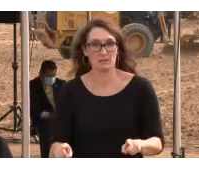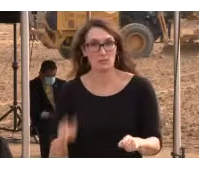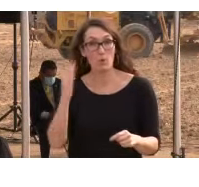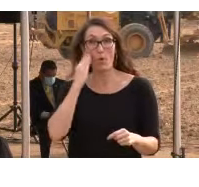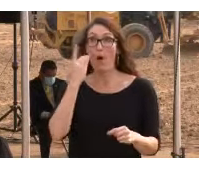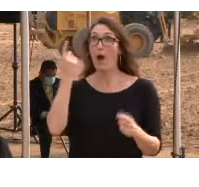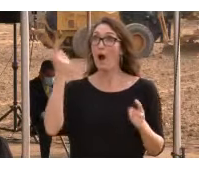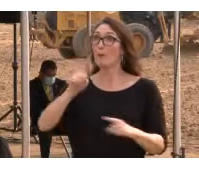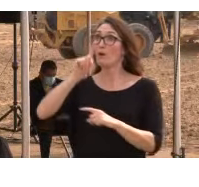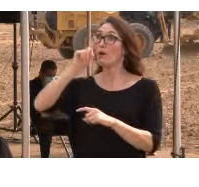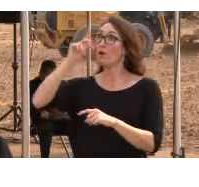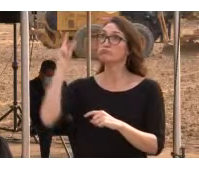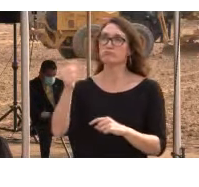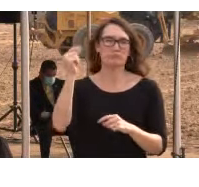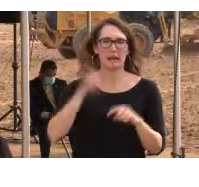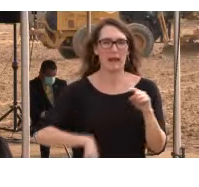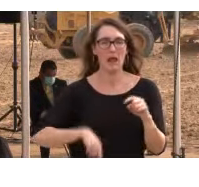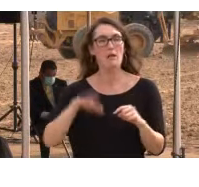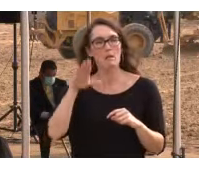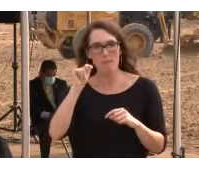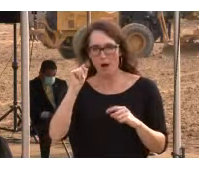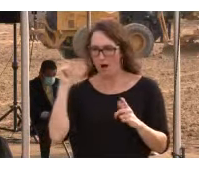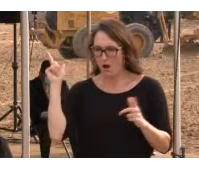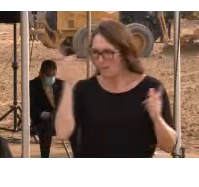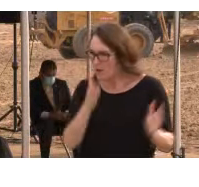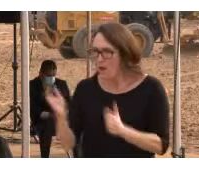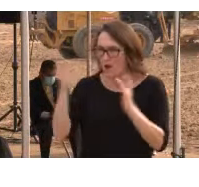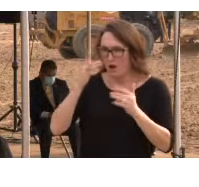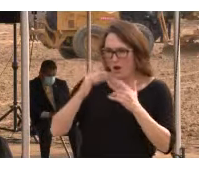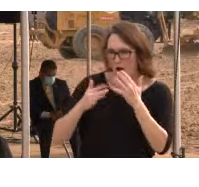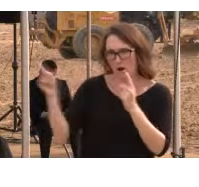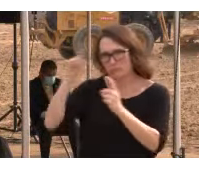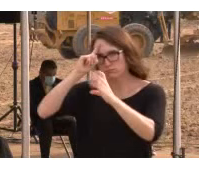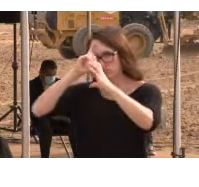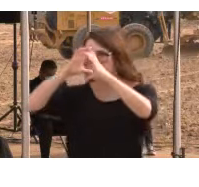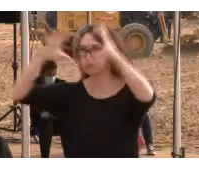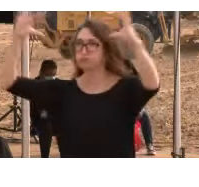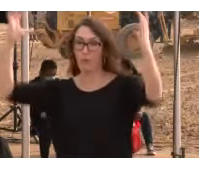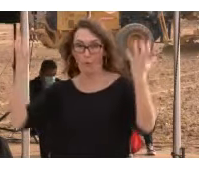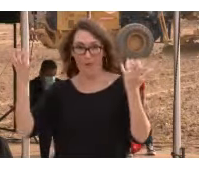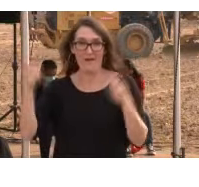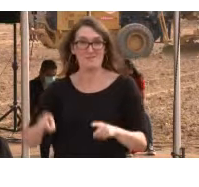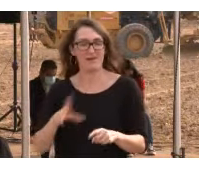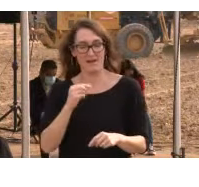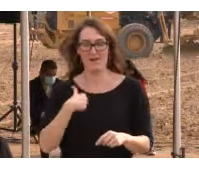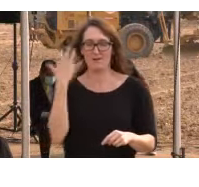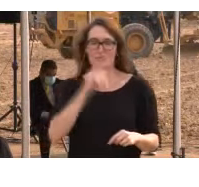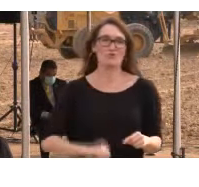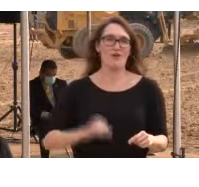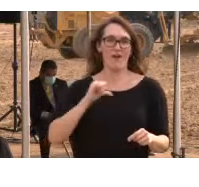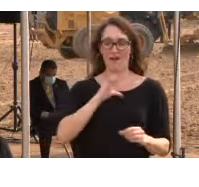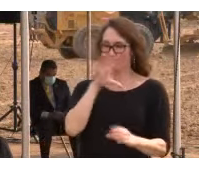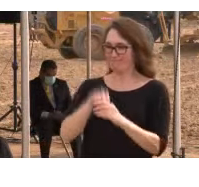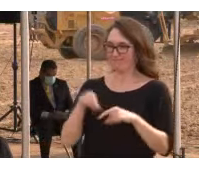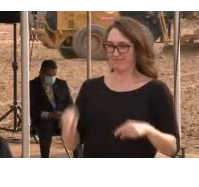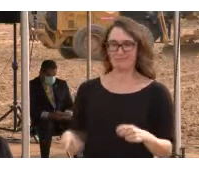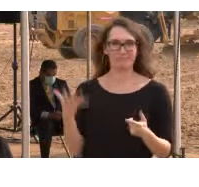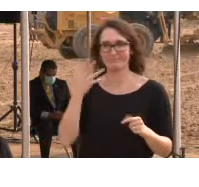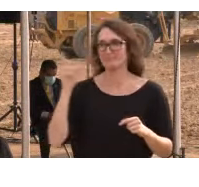reality. And I am just so proud to be able to participate in this important historic